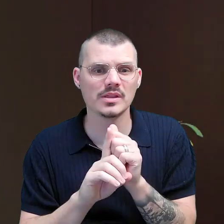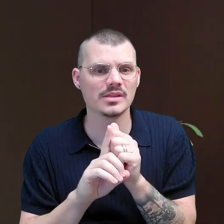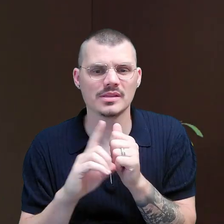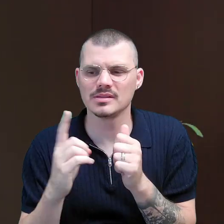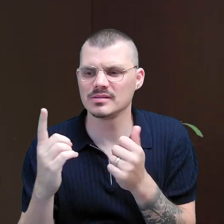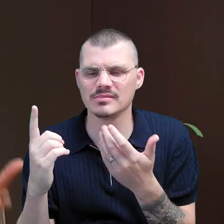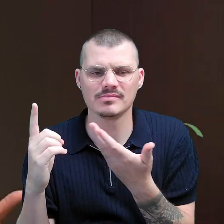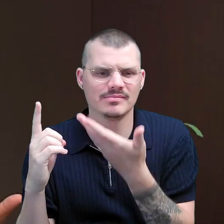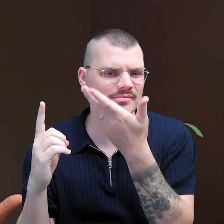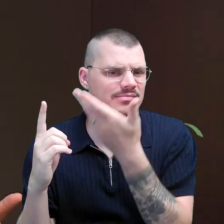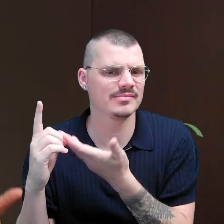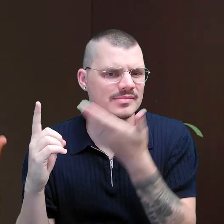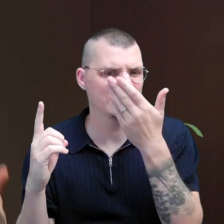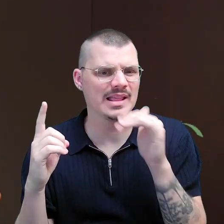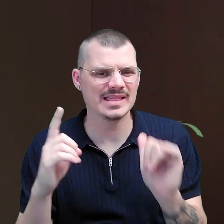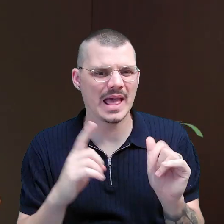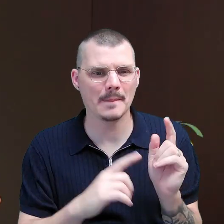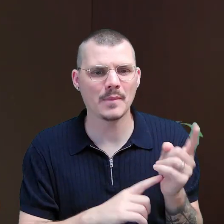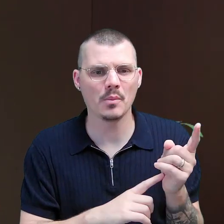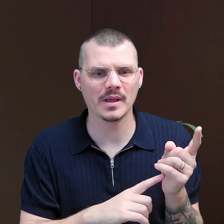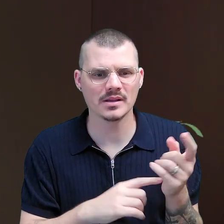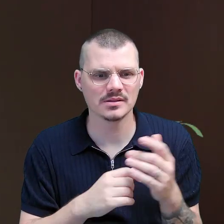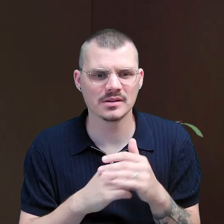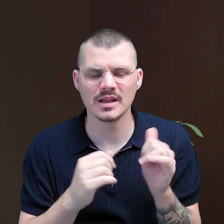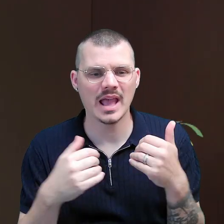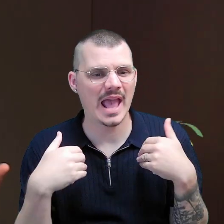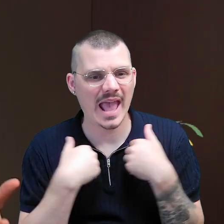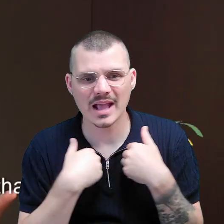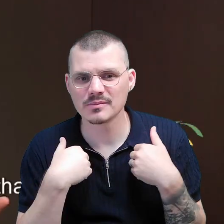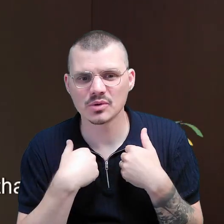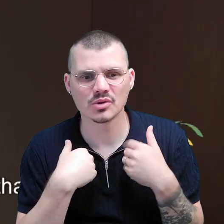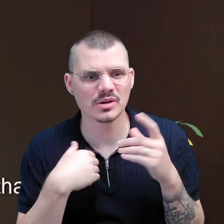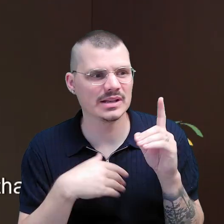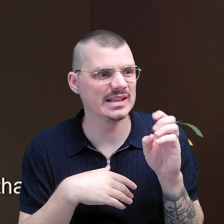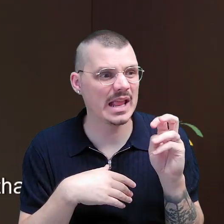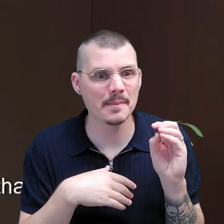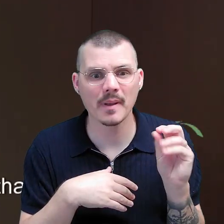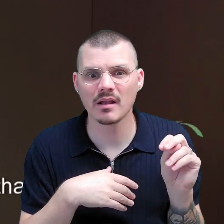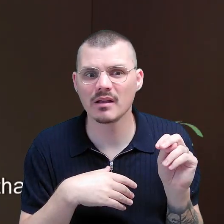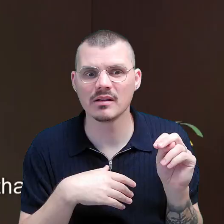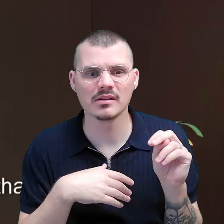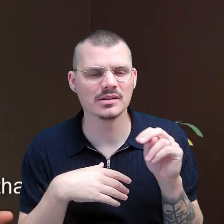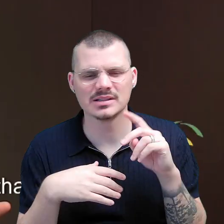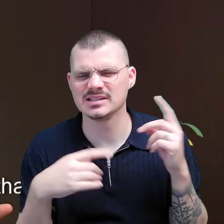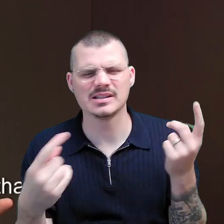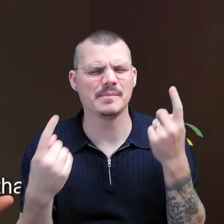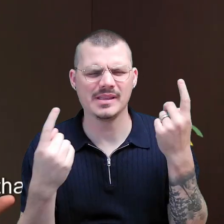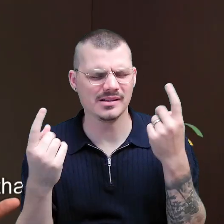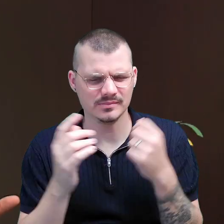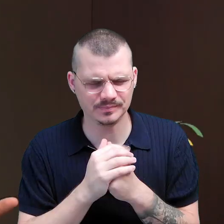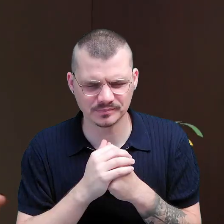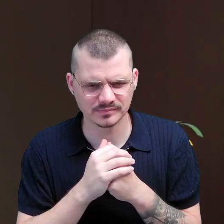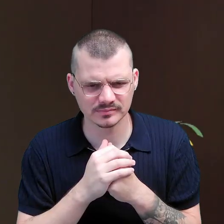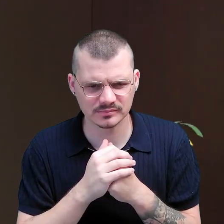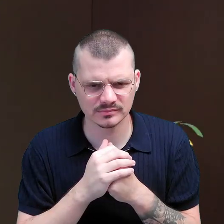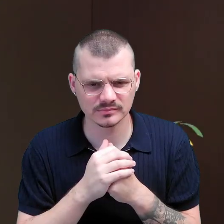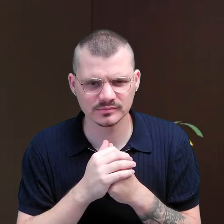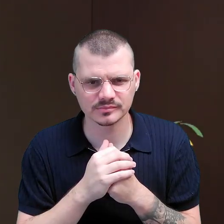sex with some entity at that moment, an animal or a demon or something like that.